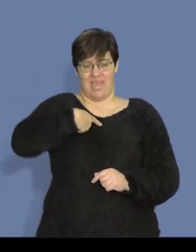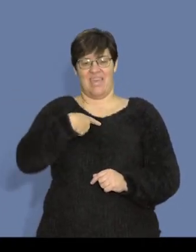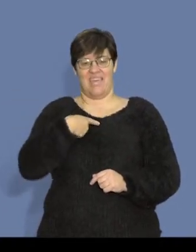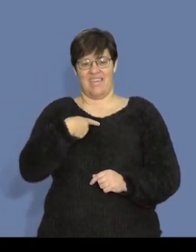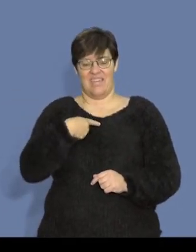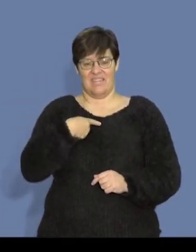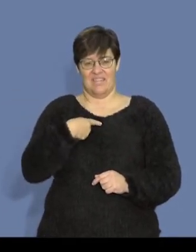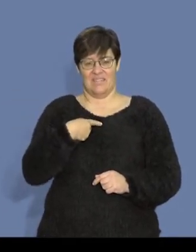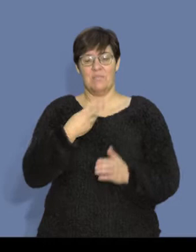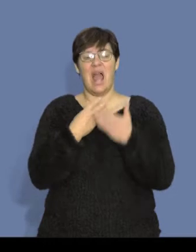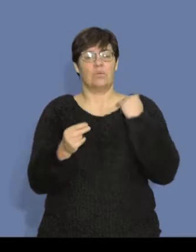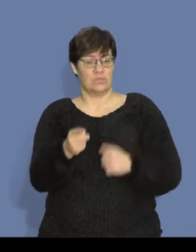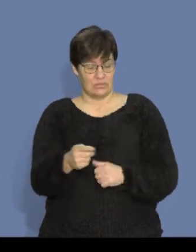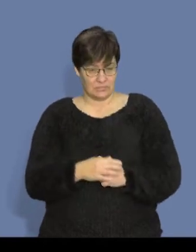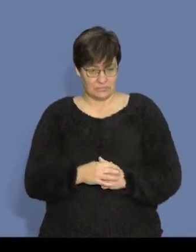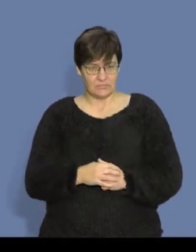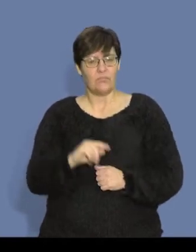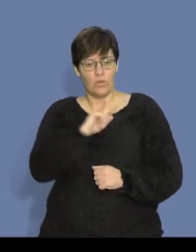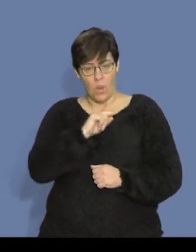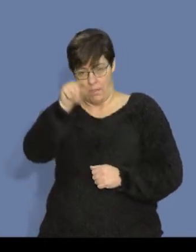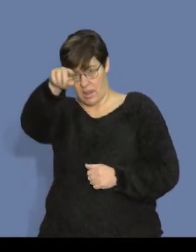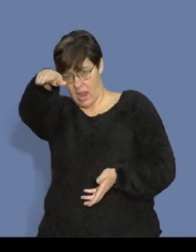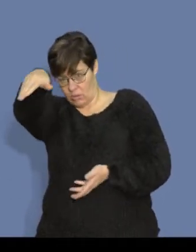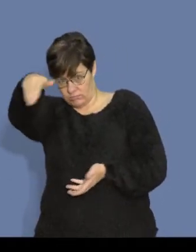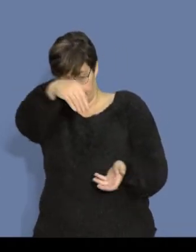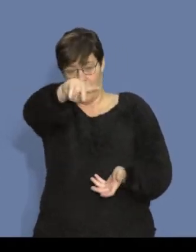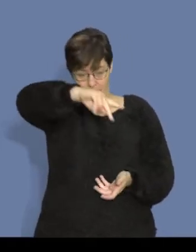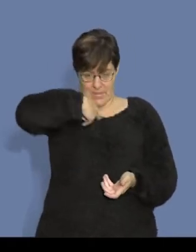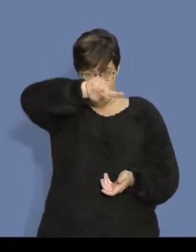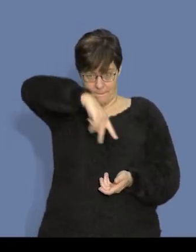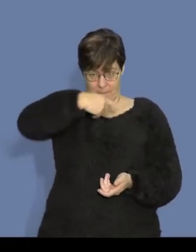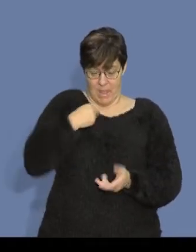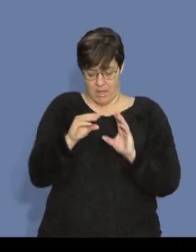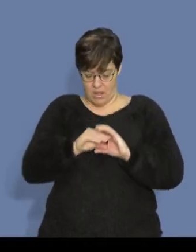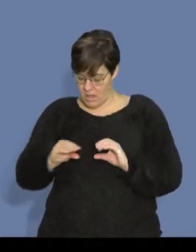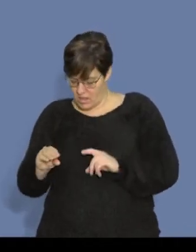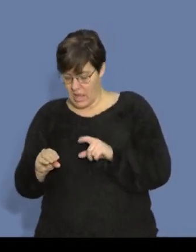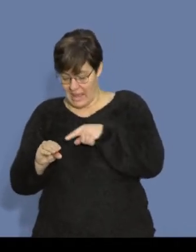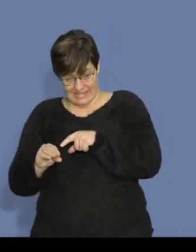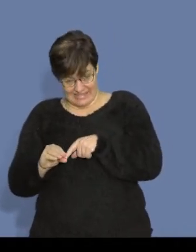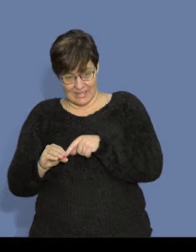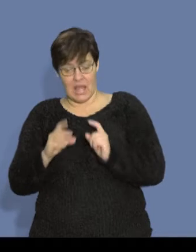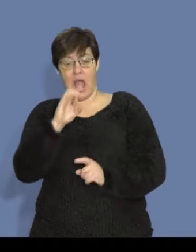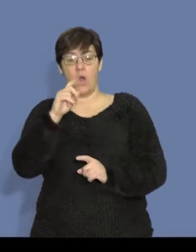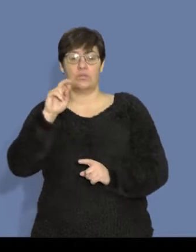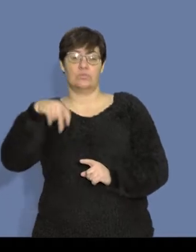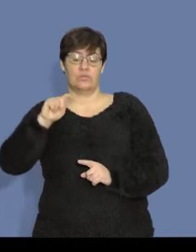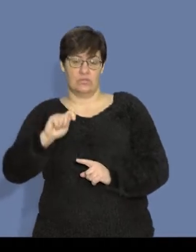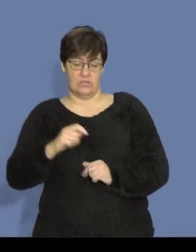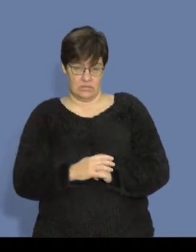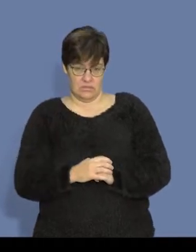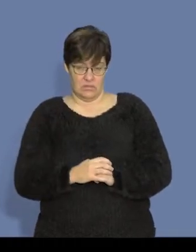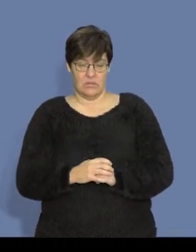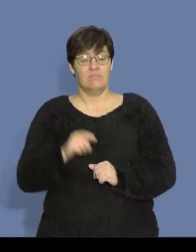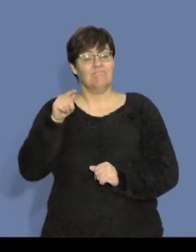VAT. Why? Because that is what we collect from our customers. Okay? Again, output